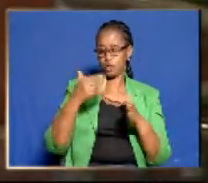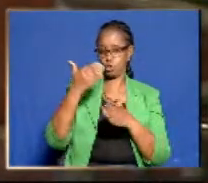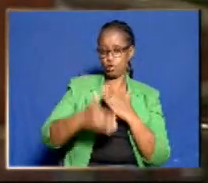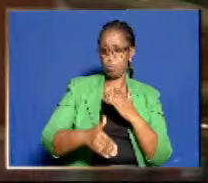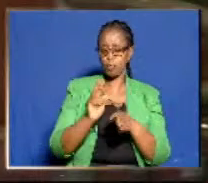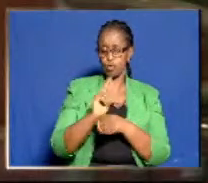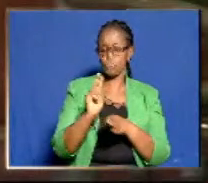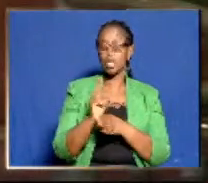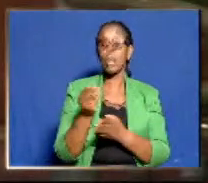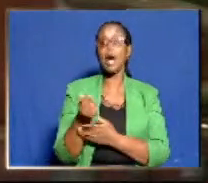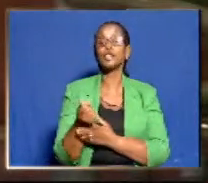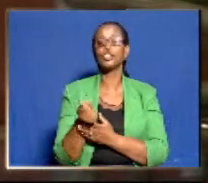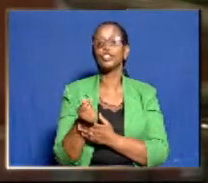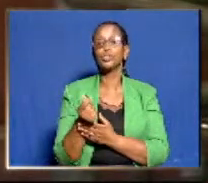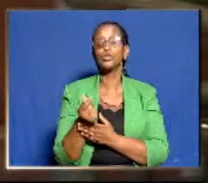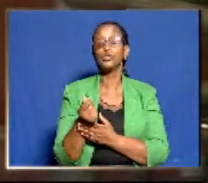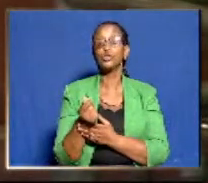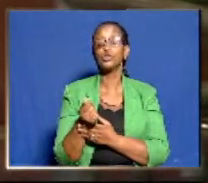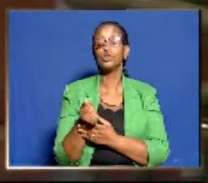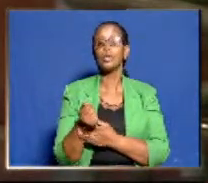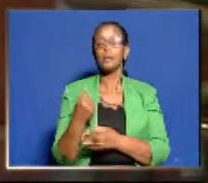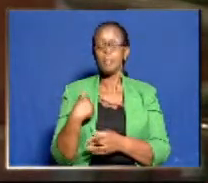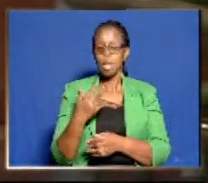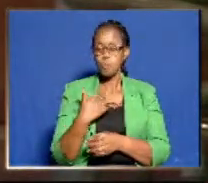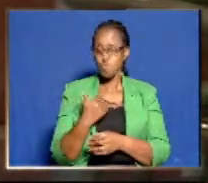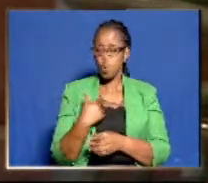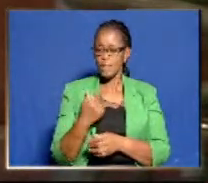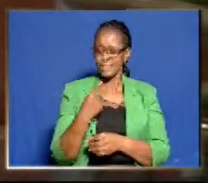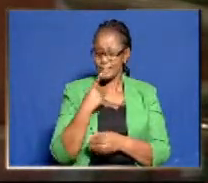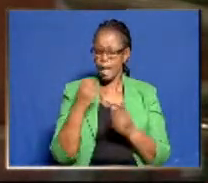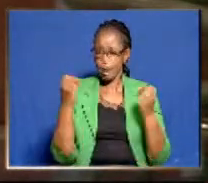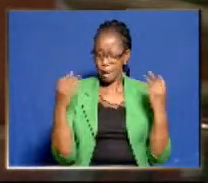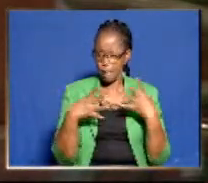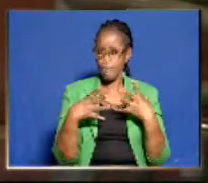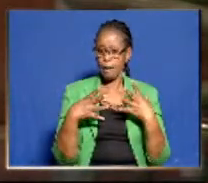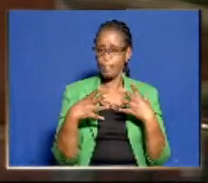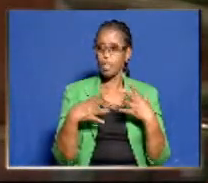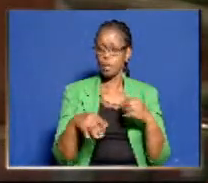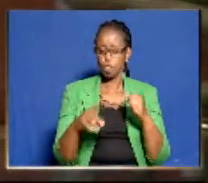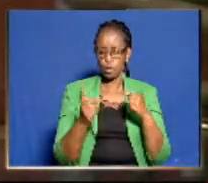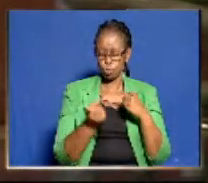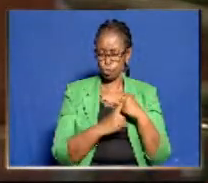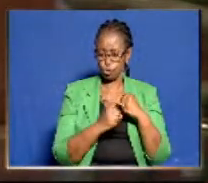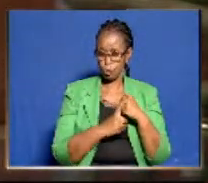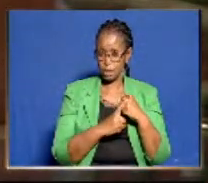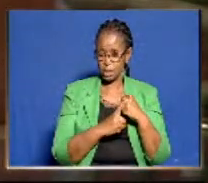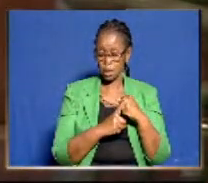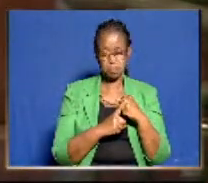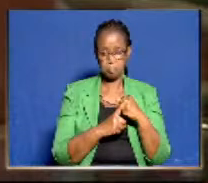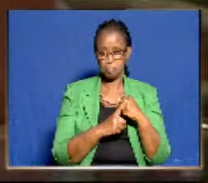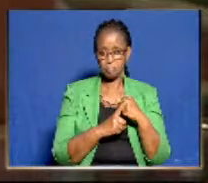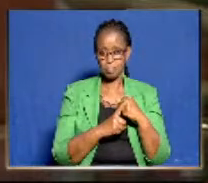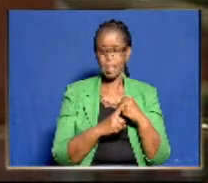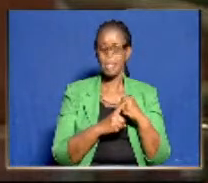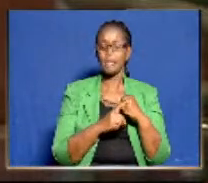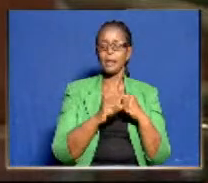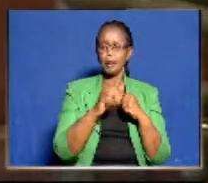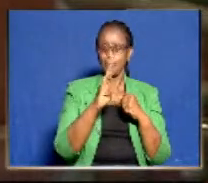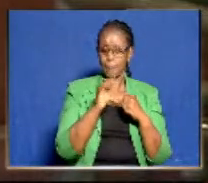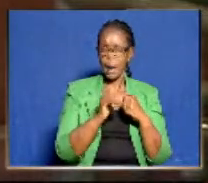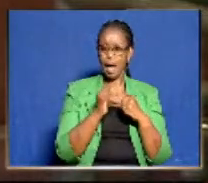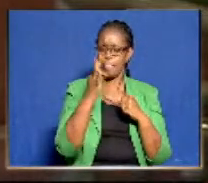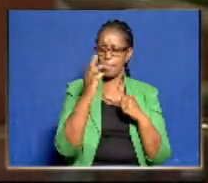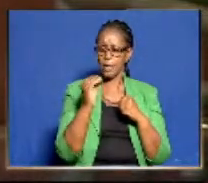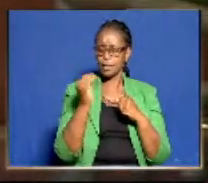cash. And I want to state here that it is not June, that it is by the 30th day of